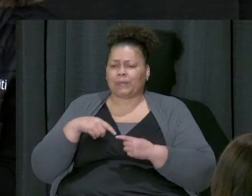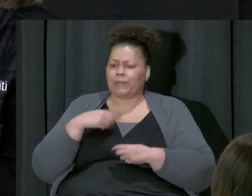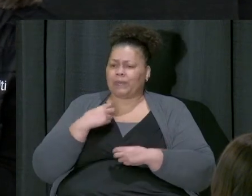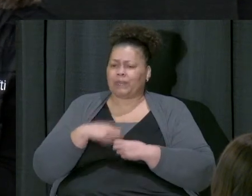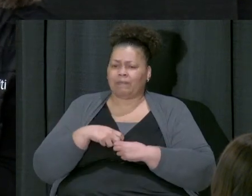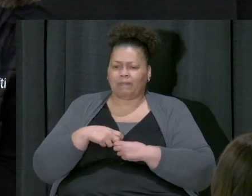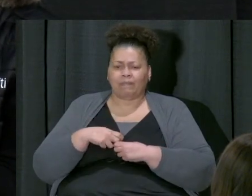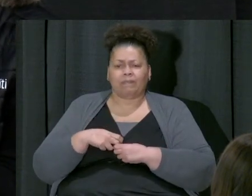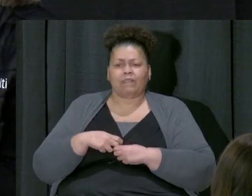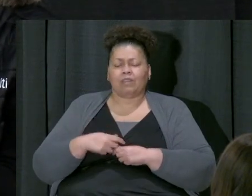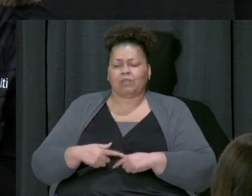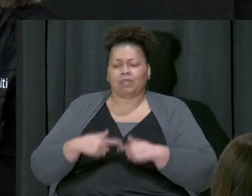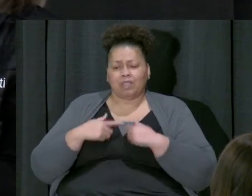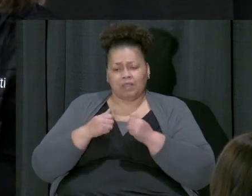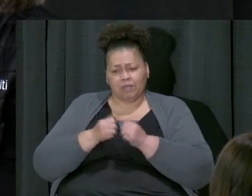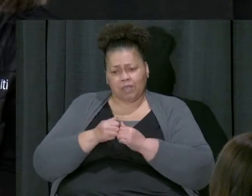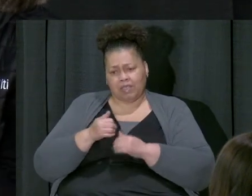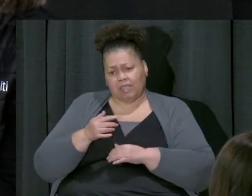to live with.